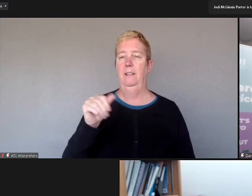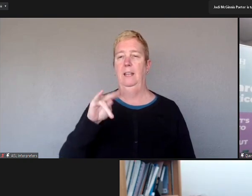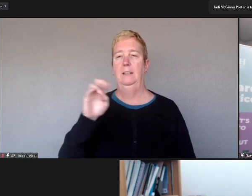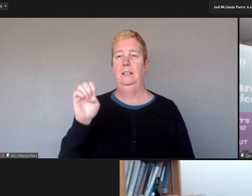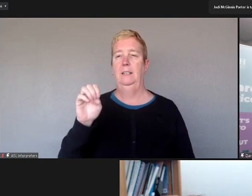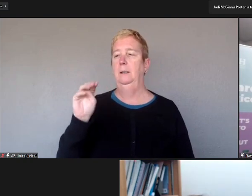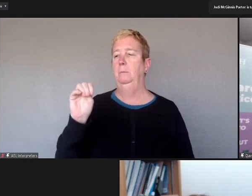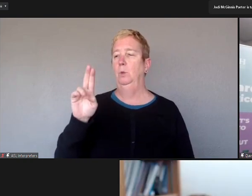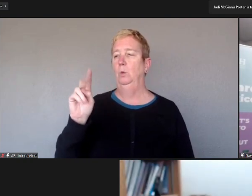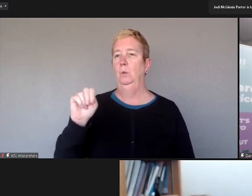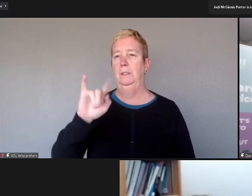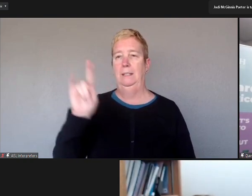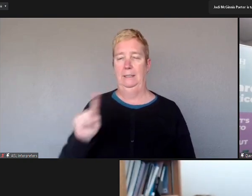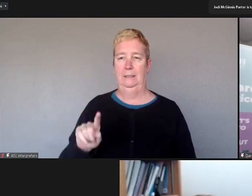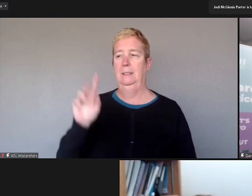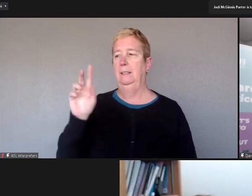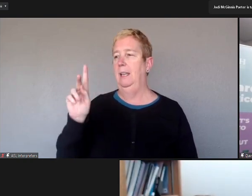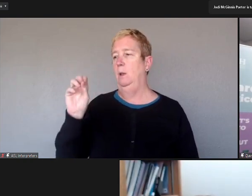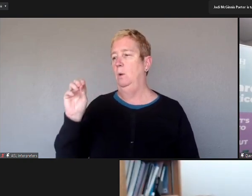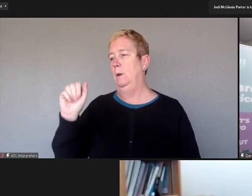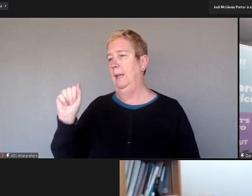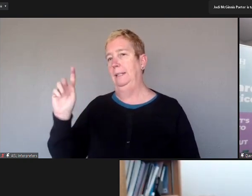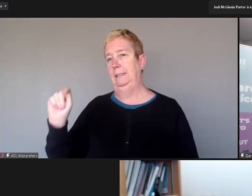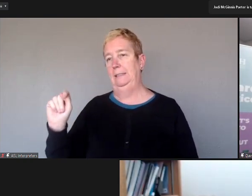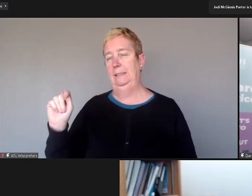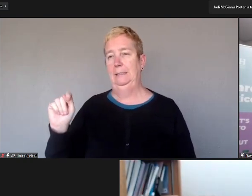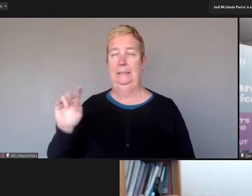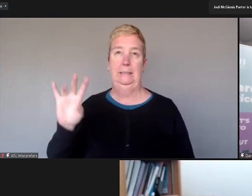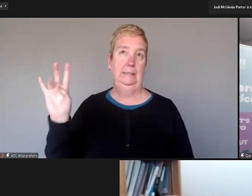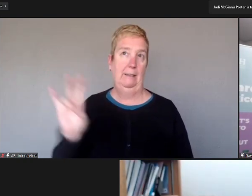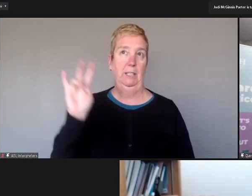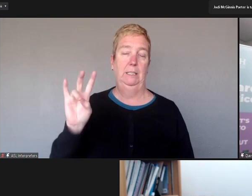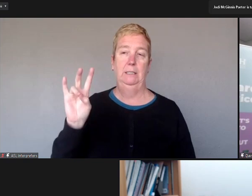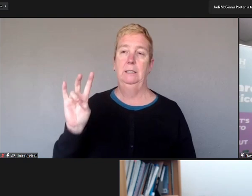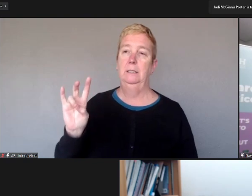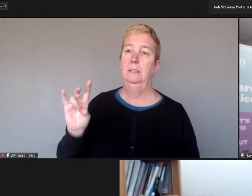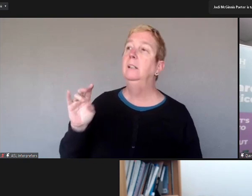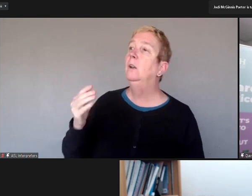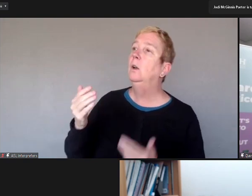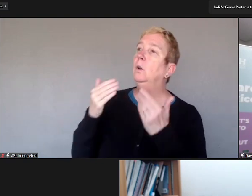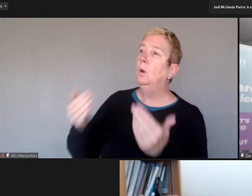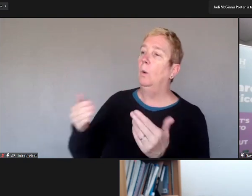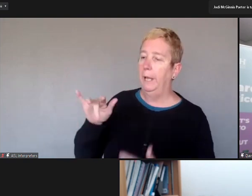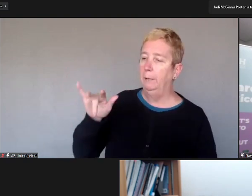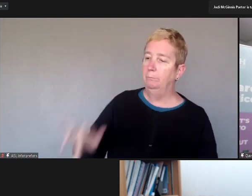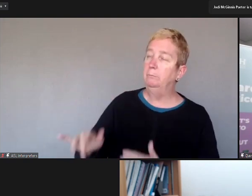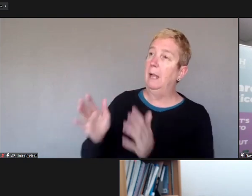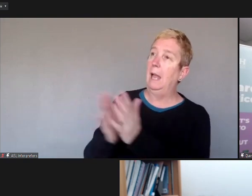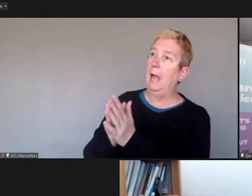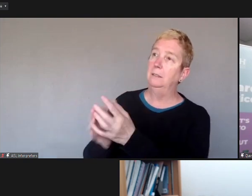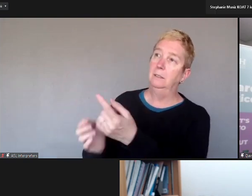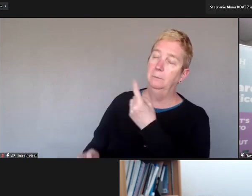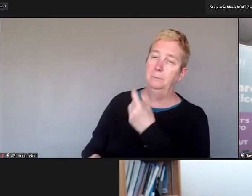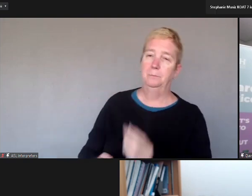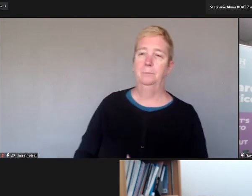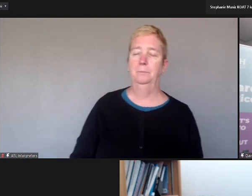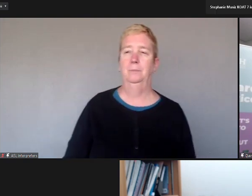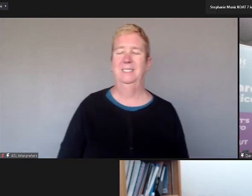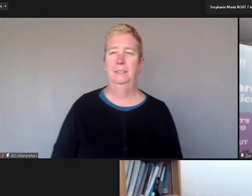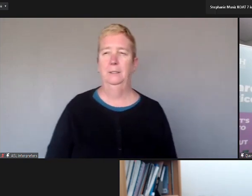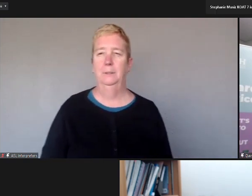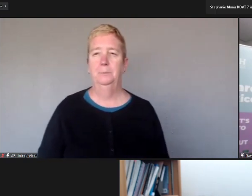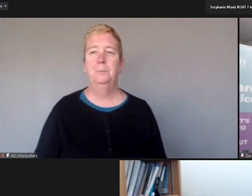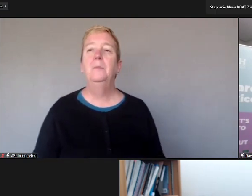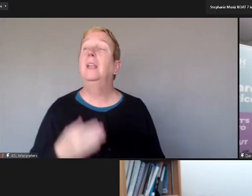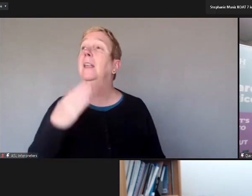at KOAT 7. Stephanie, you should be able to unmute yourself and ask your question. Thank